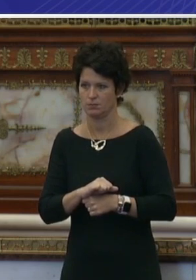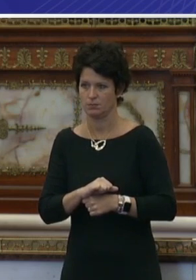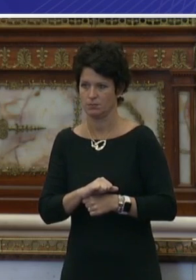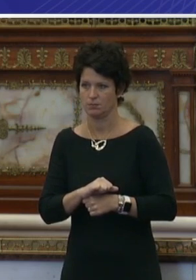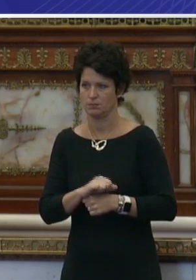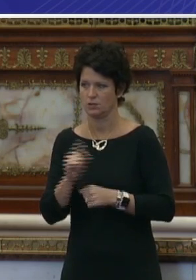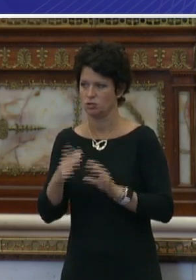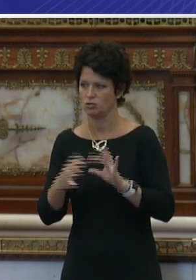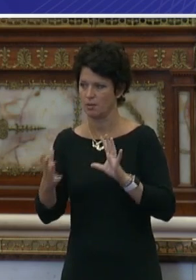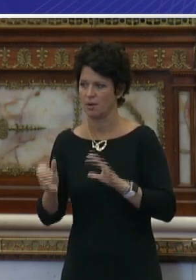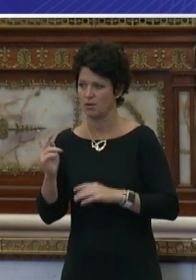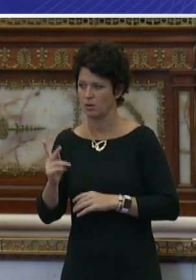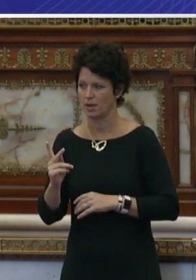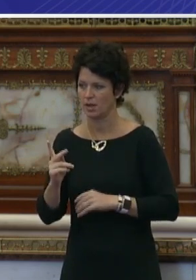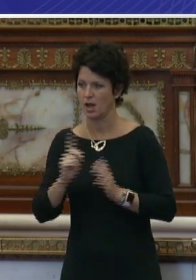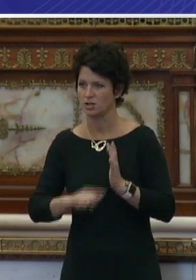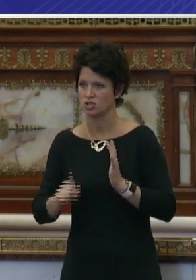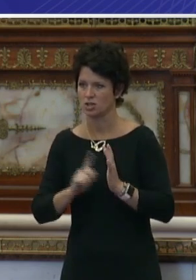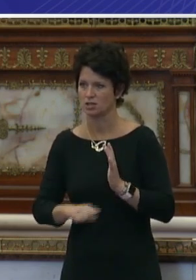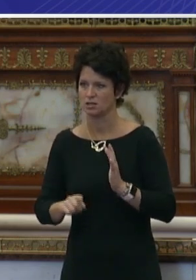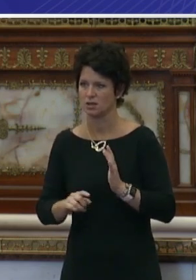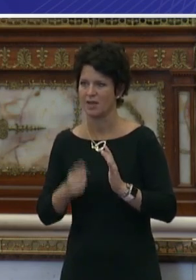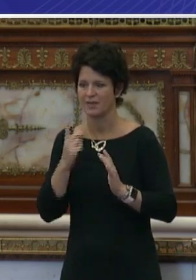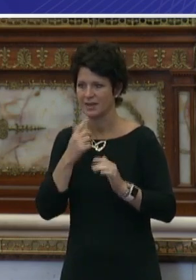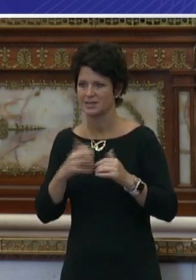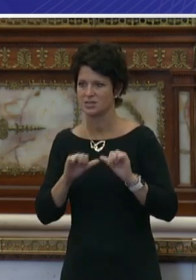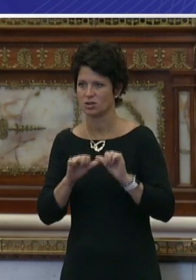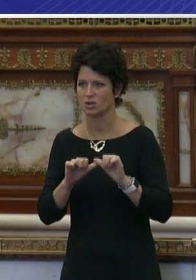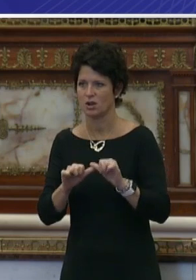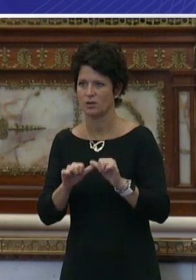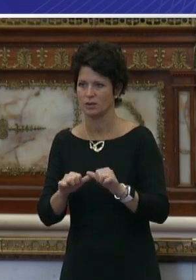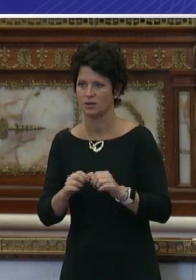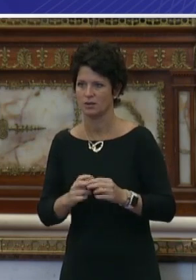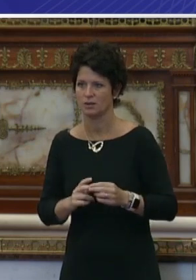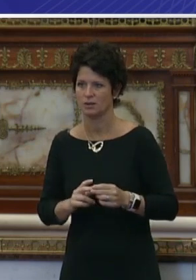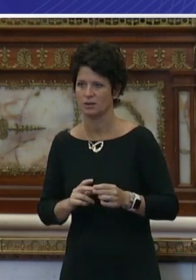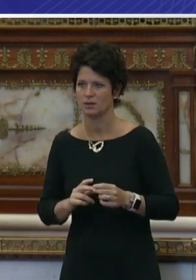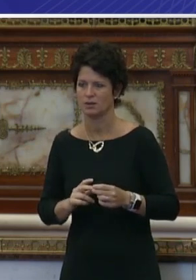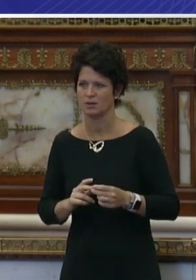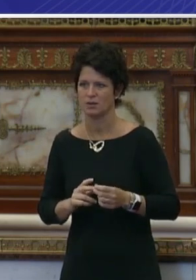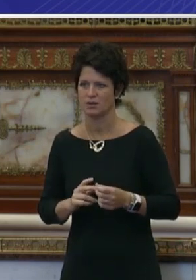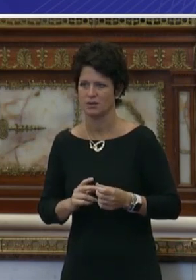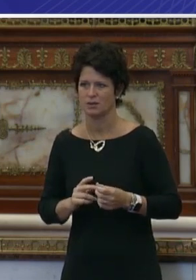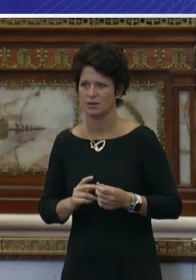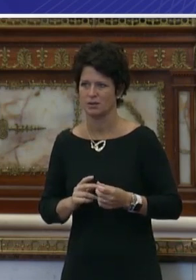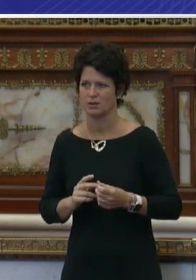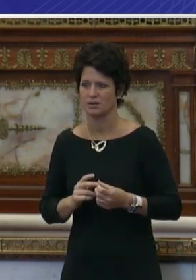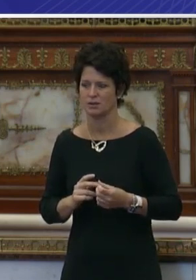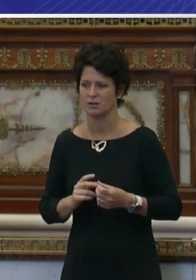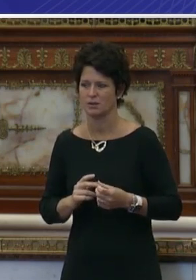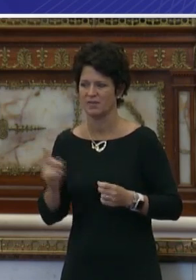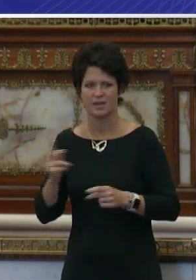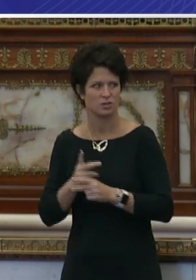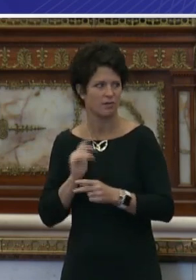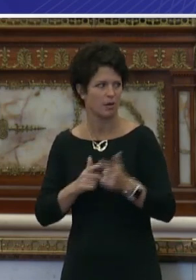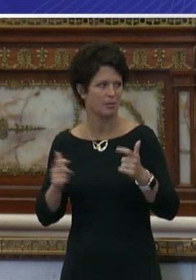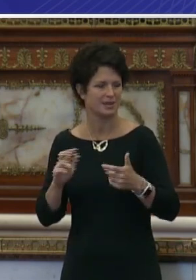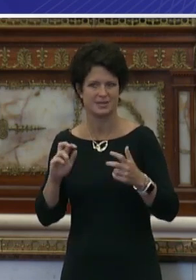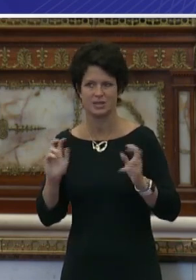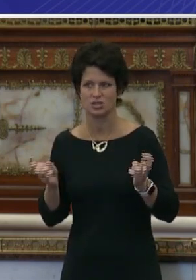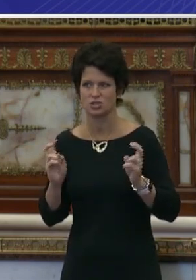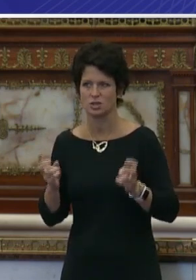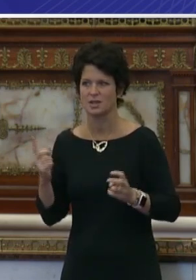Okay. Well, I checked, and it does have it's still going. Please put but the sunset clause really took care of our biggest issues. Somebody,